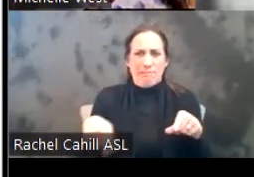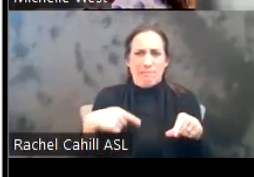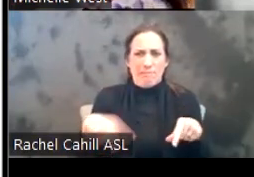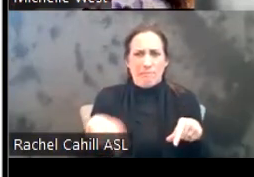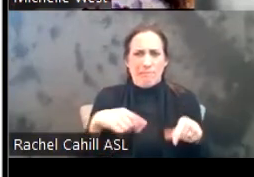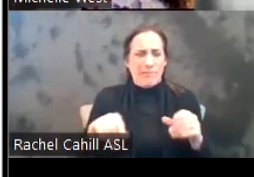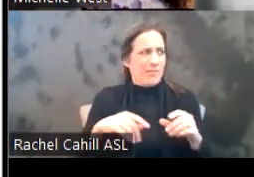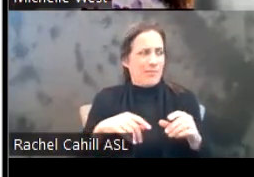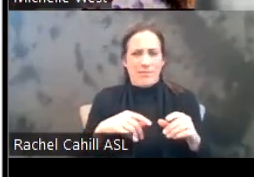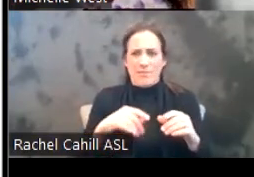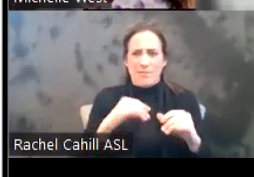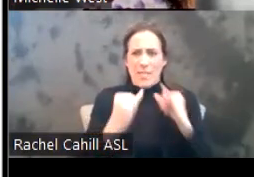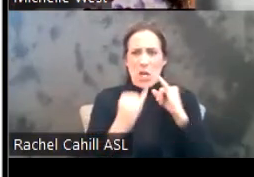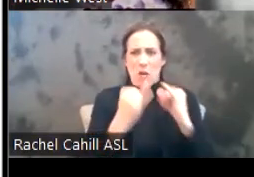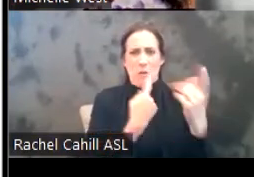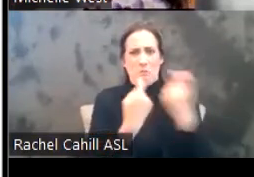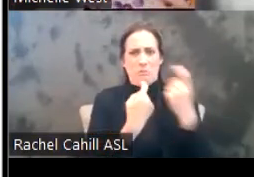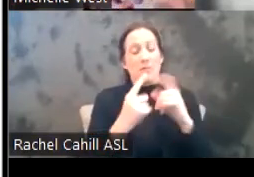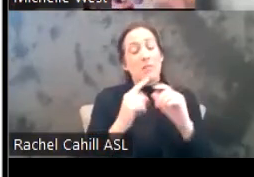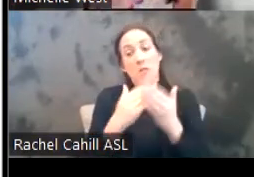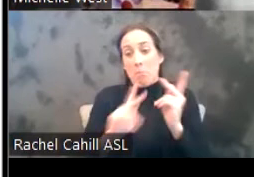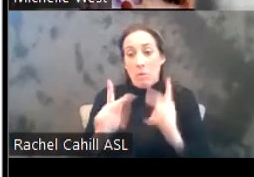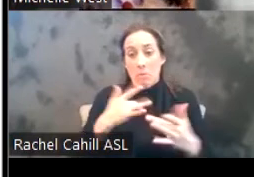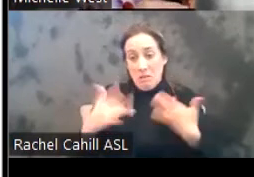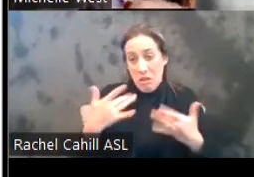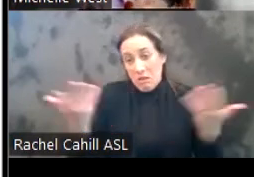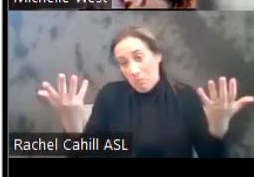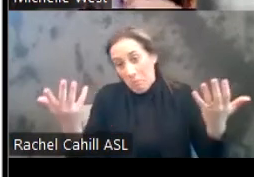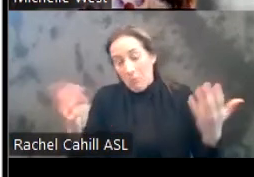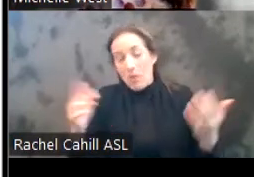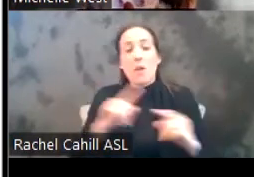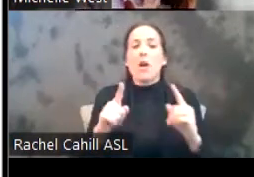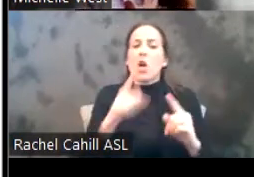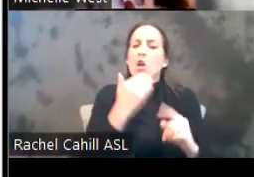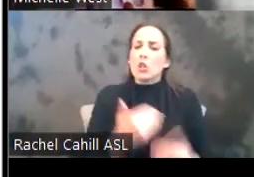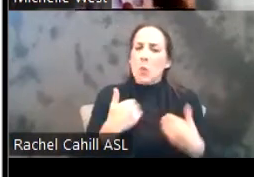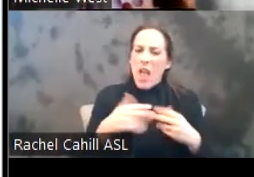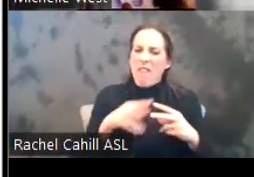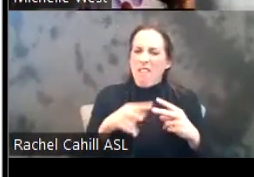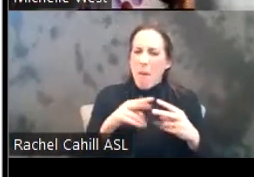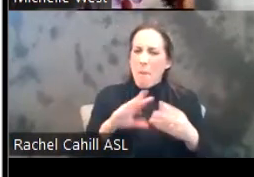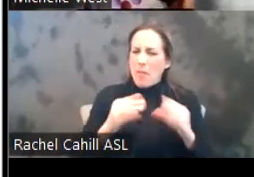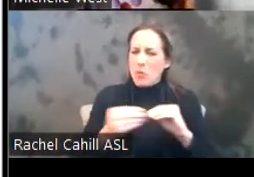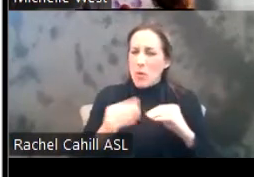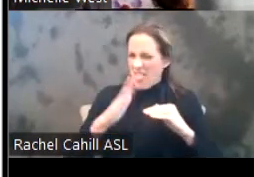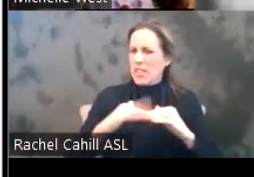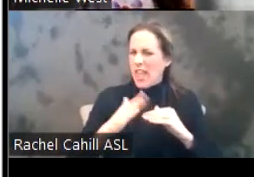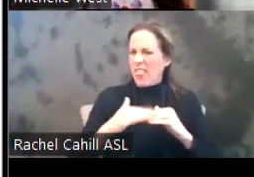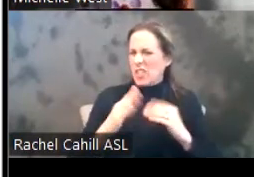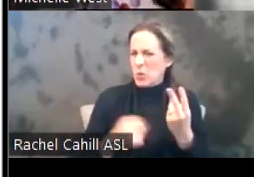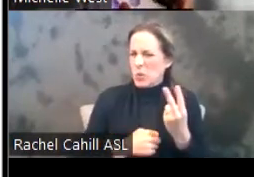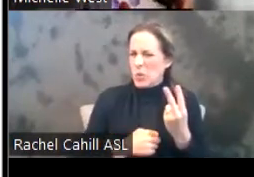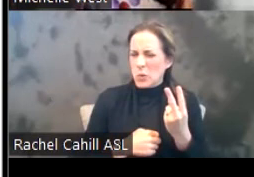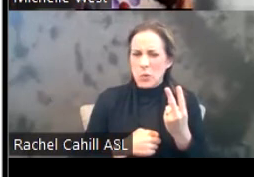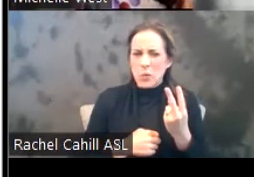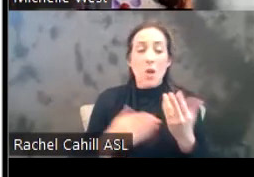media, though some people get excited about it. So have those couple of stories, at least two, have the overview of